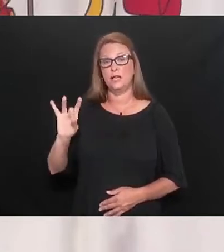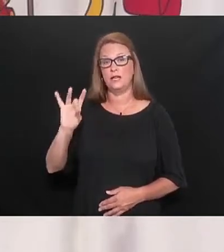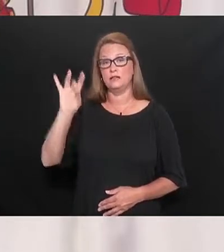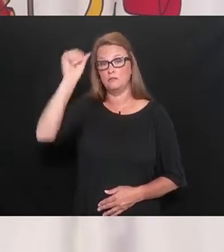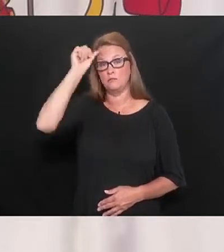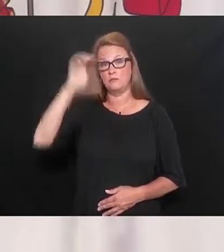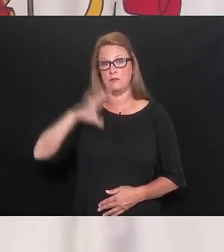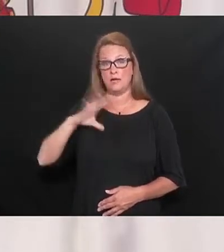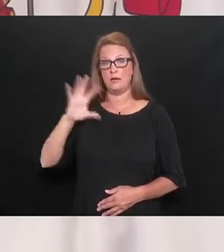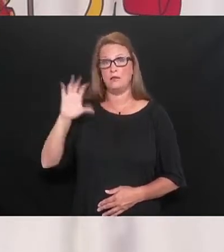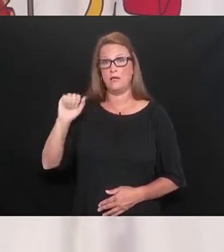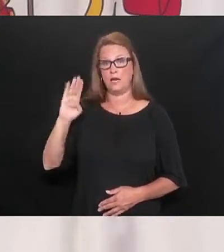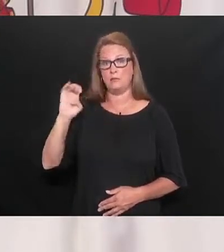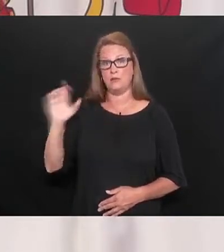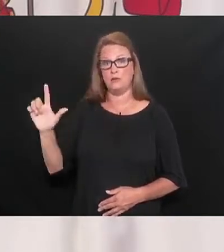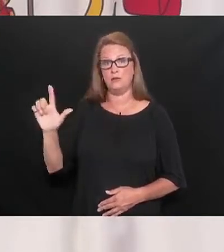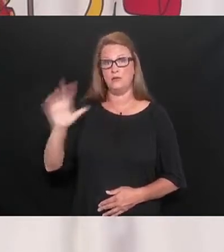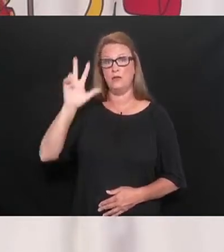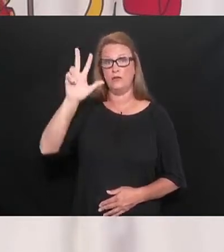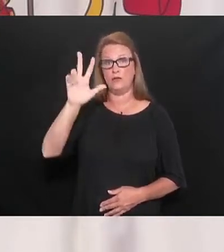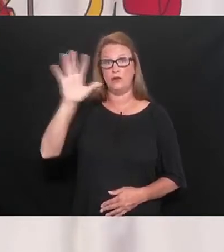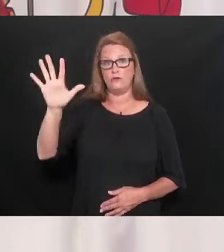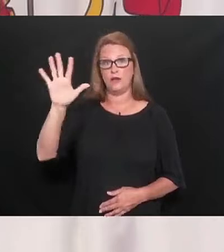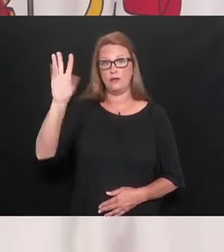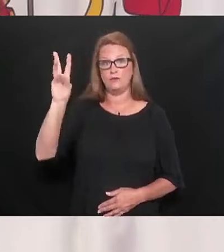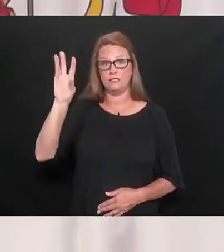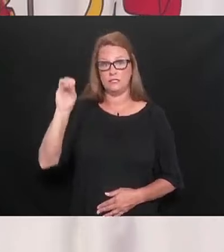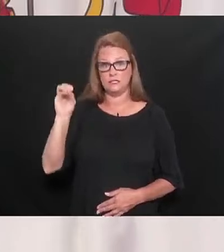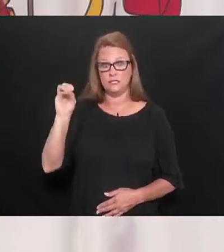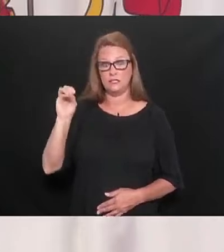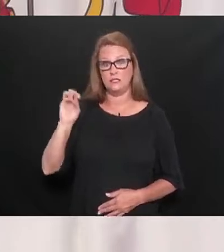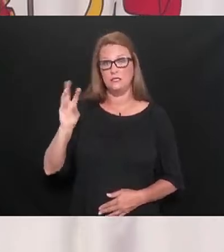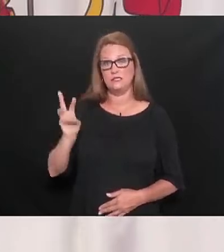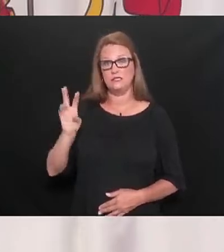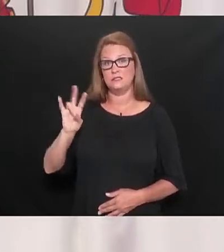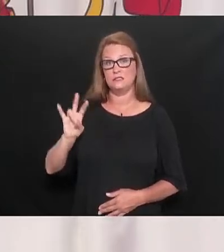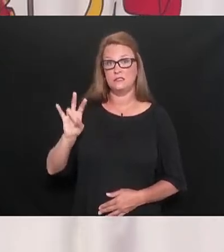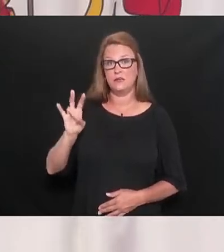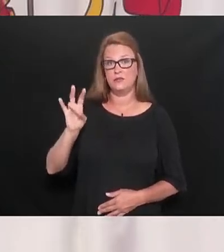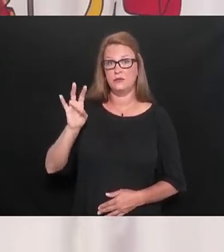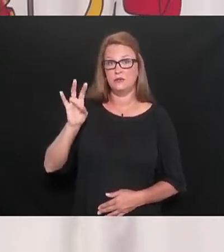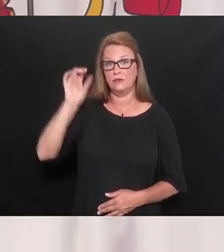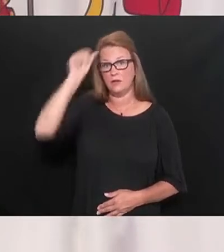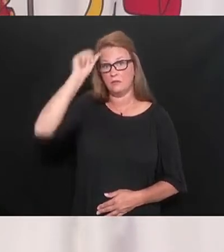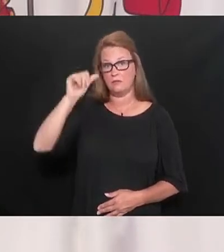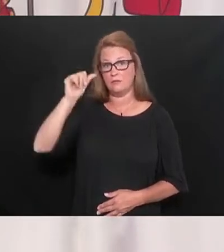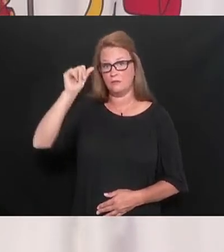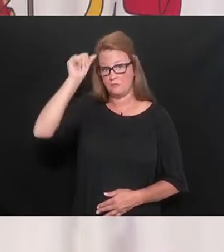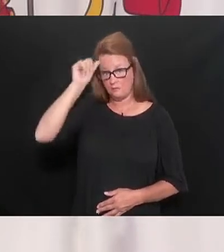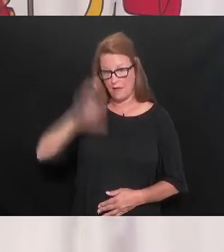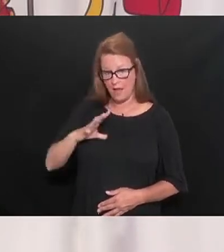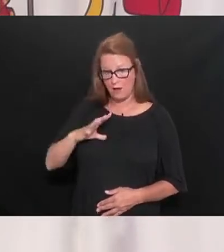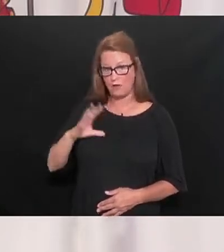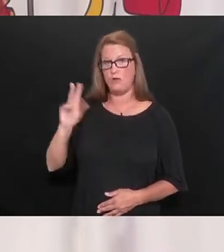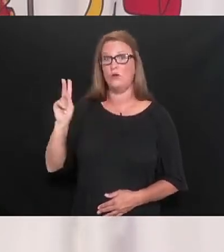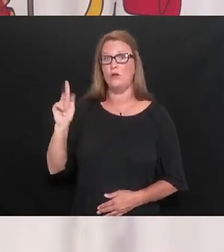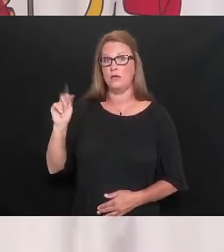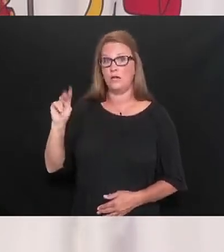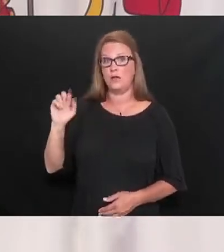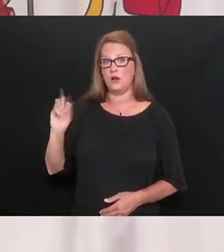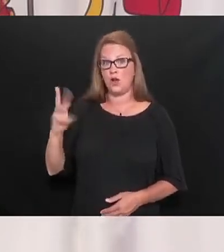male from Cabell County. The 3,560th death, a 67-year-old male from Kanawha